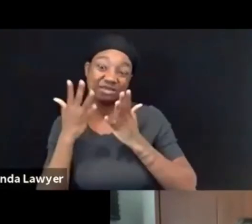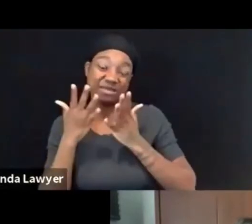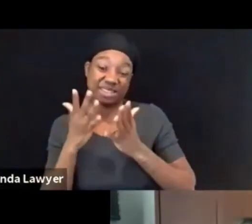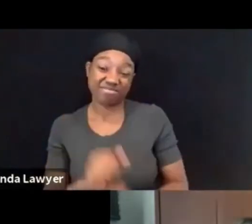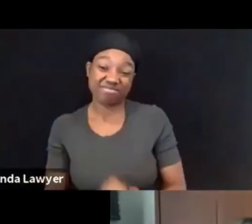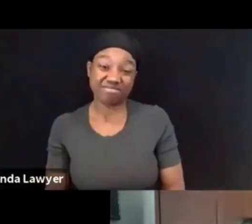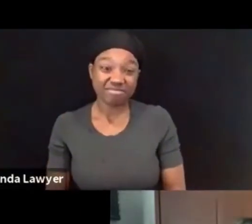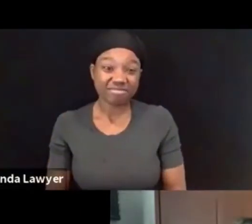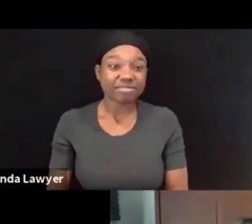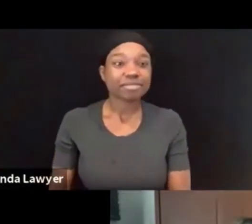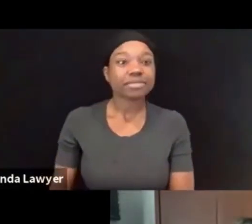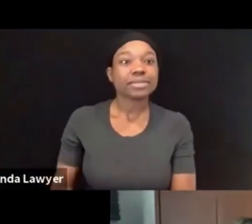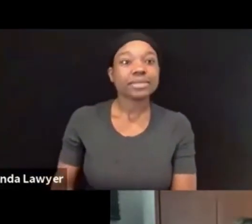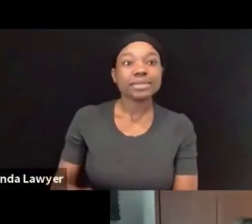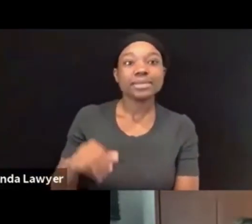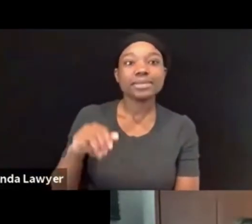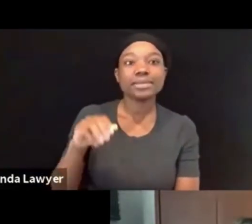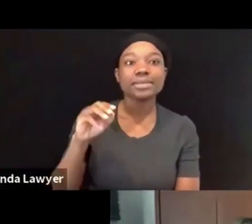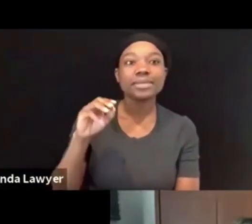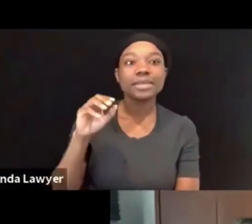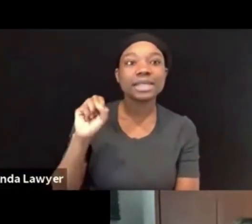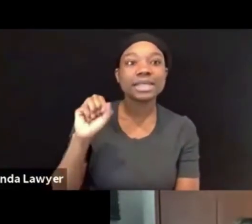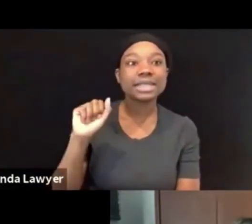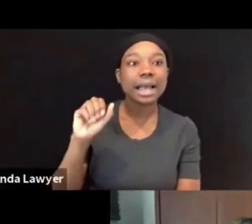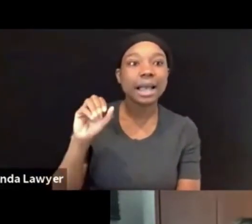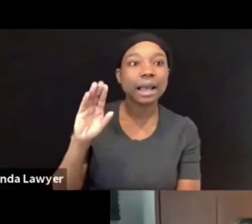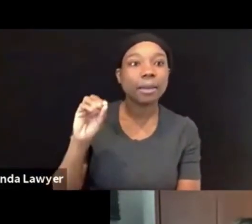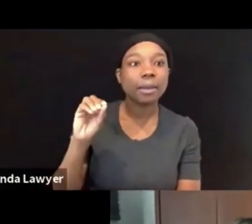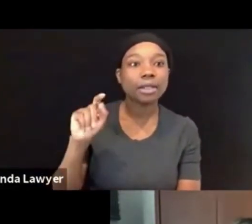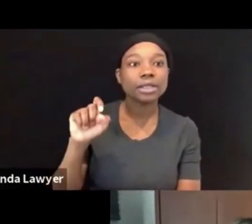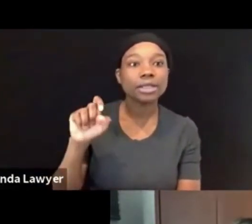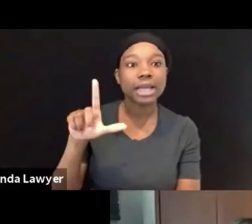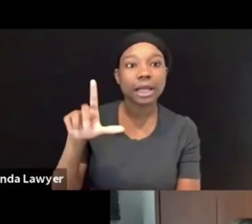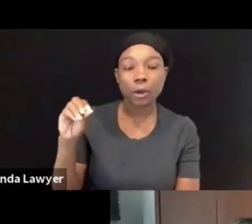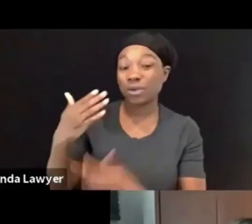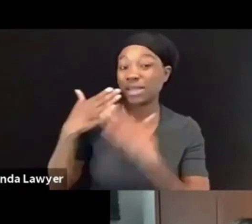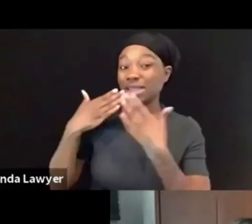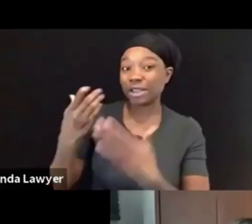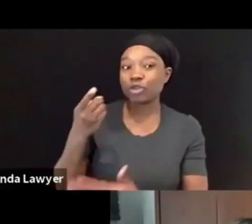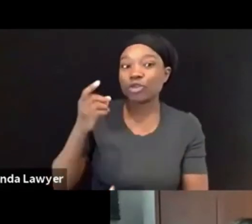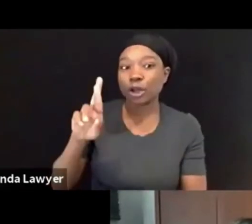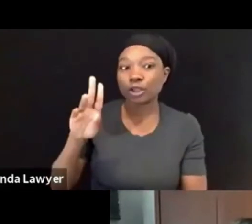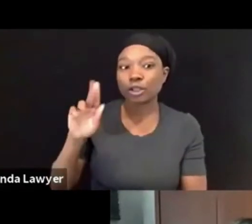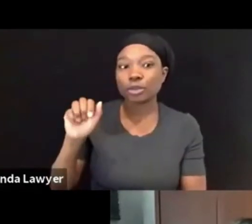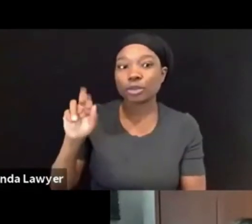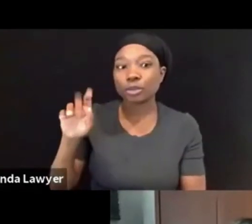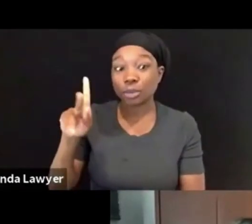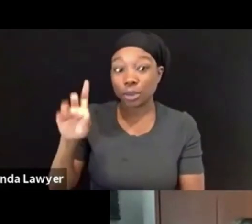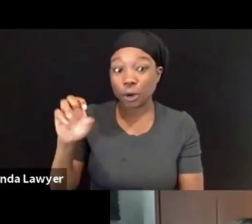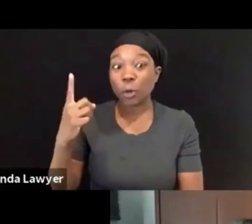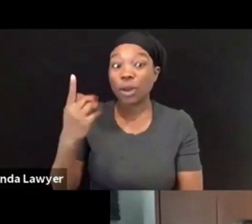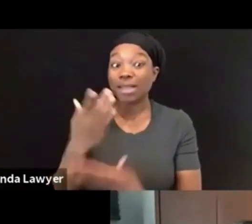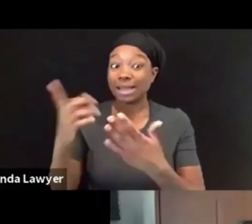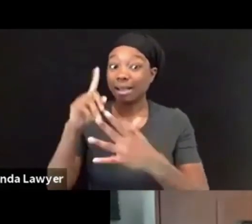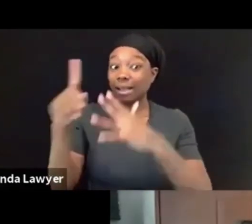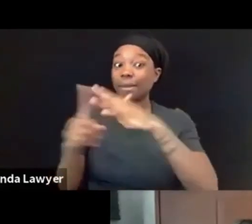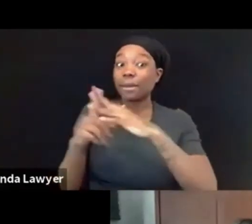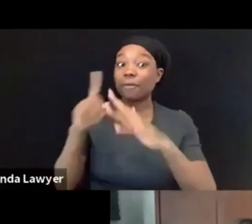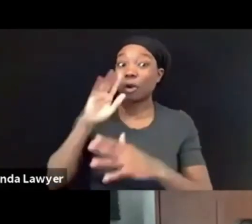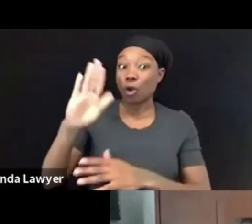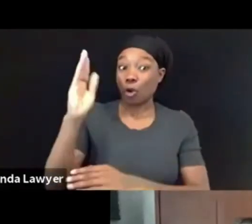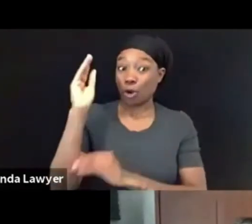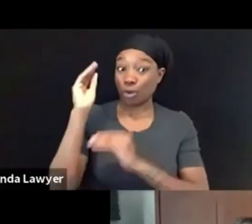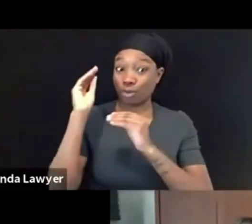Thank you, Dr. Burke. Another question that, kind of came up in your presentation, Dr. Burke, had to do with what I'm thinking